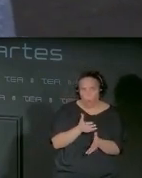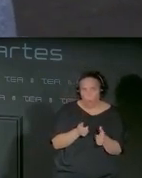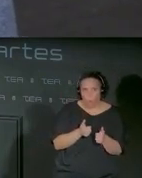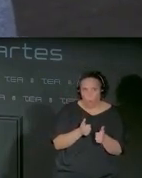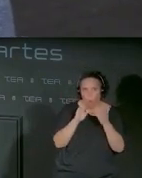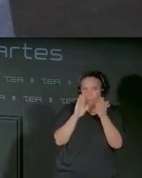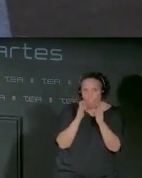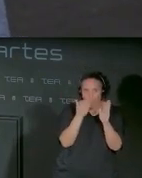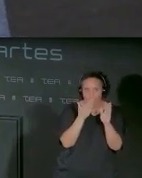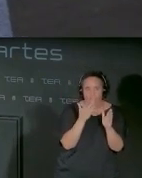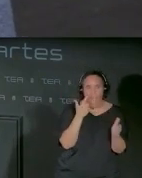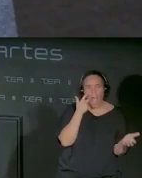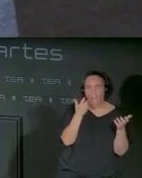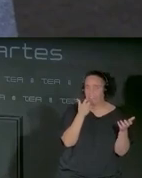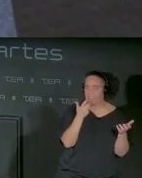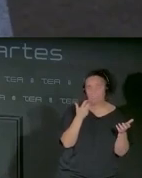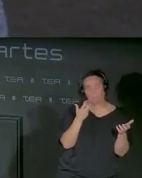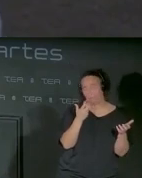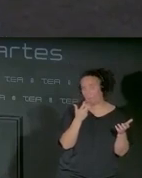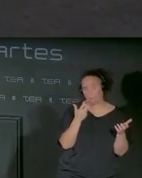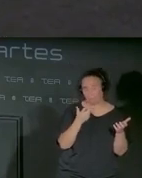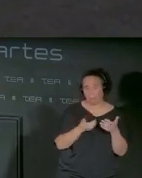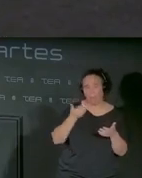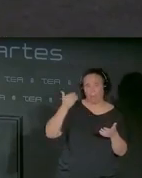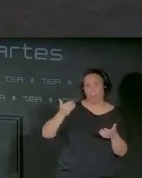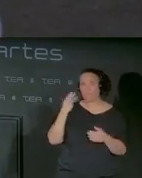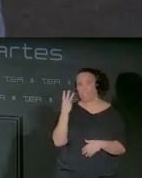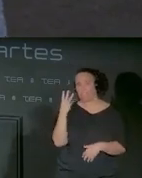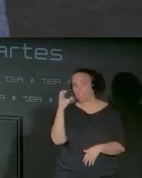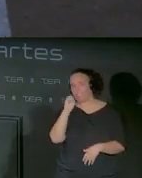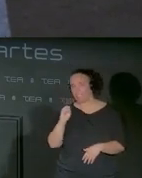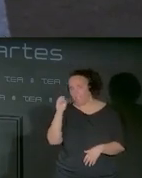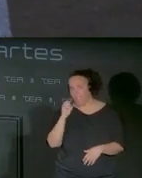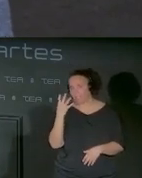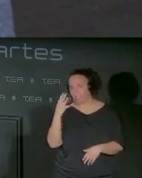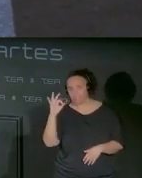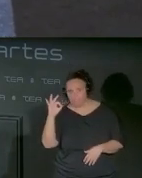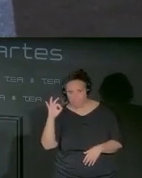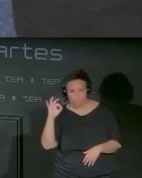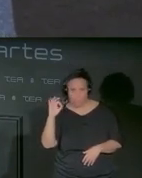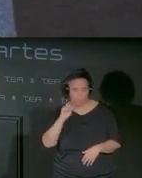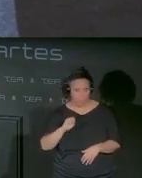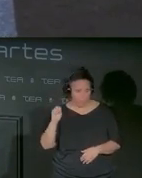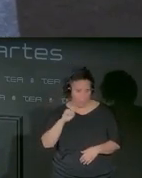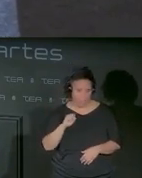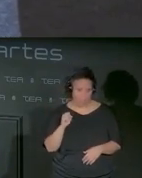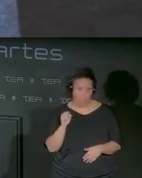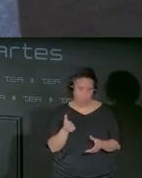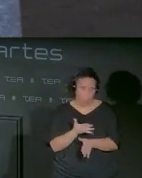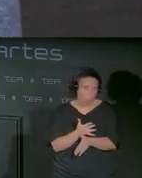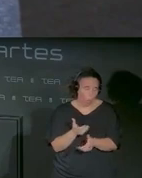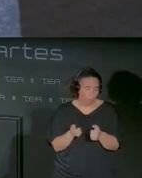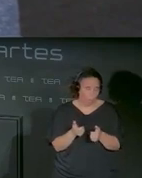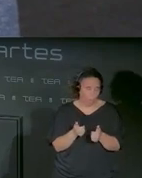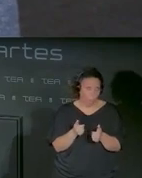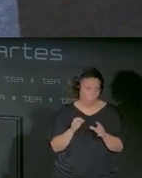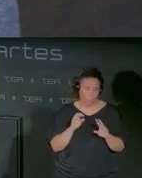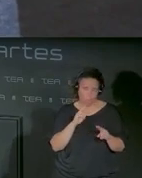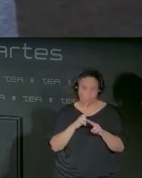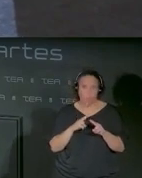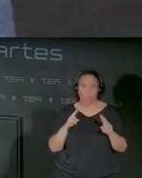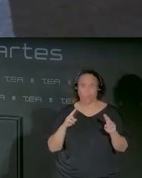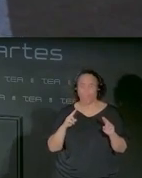Spectrum, which was made by a game developer from Spain, they were called Made in Spain. But this was an artistic video game.